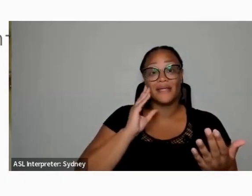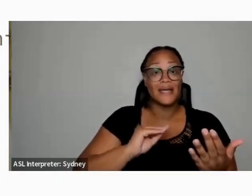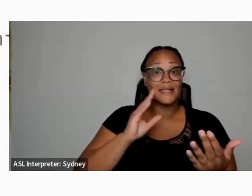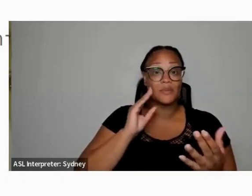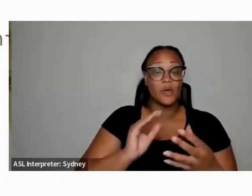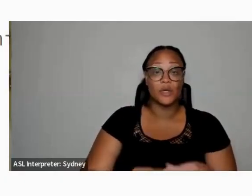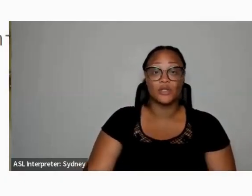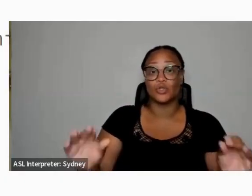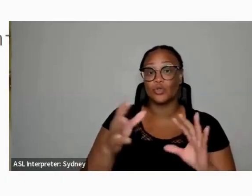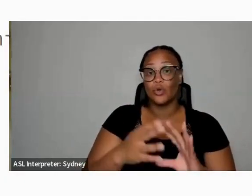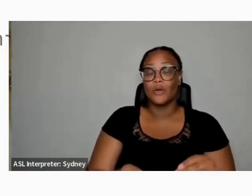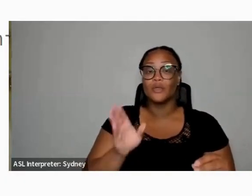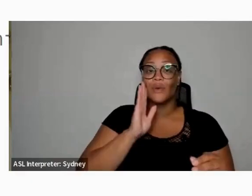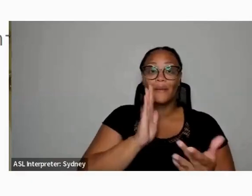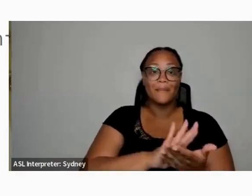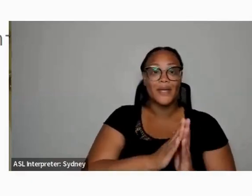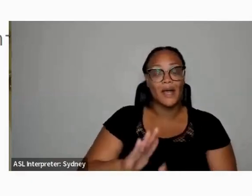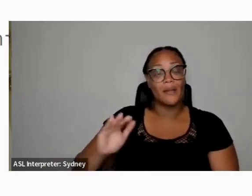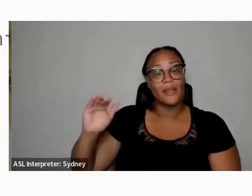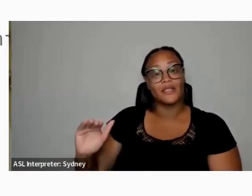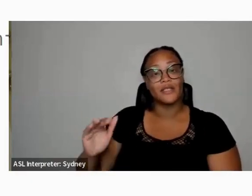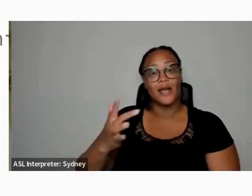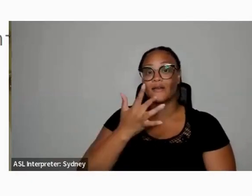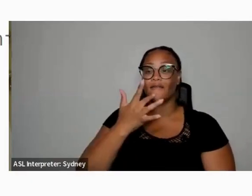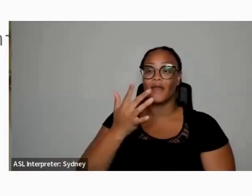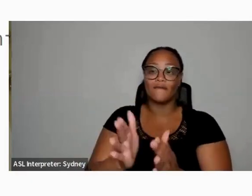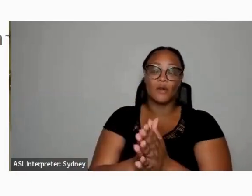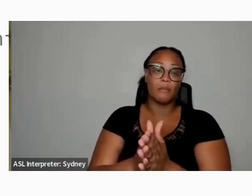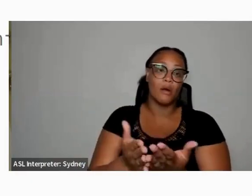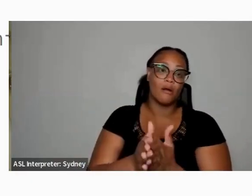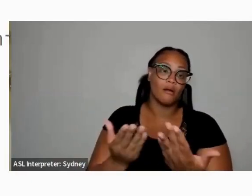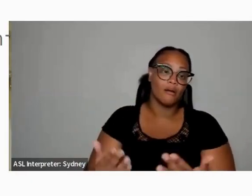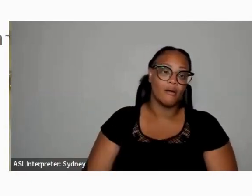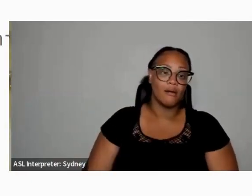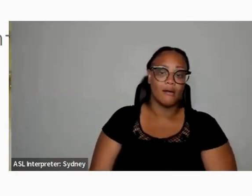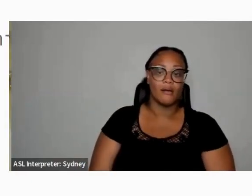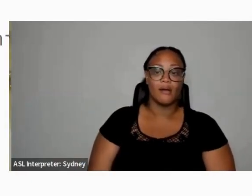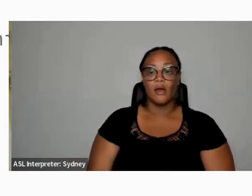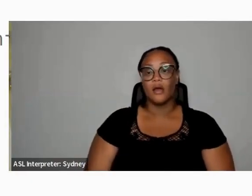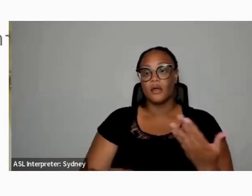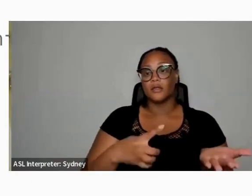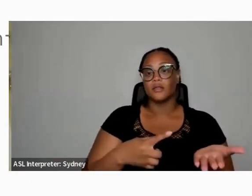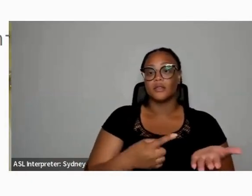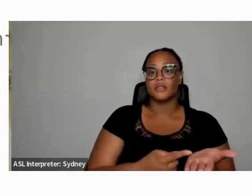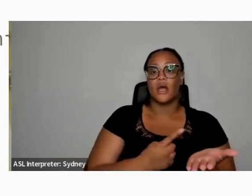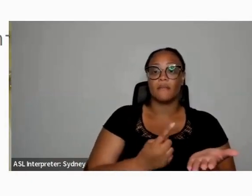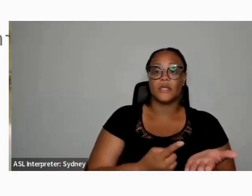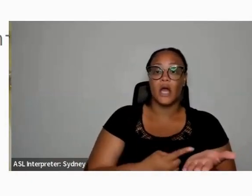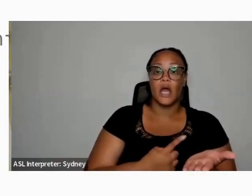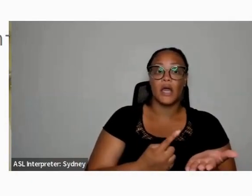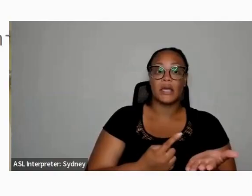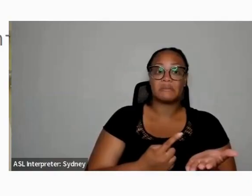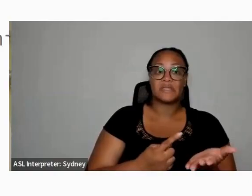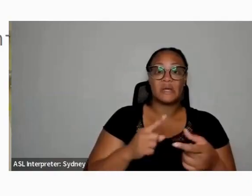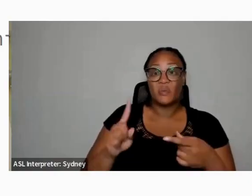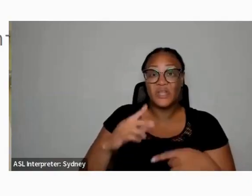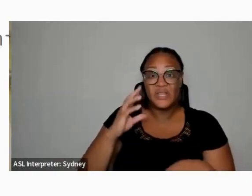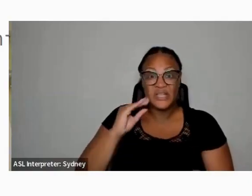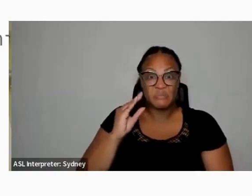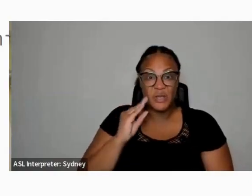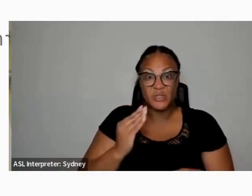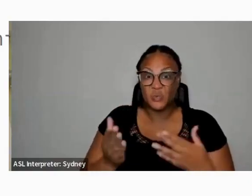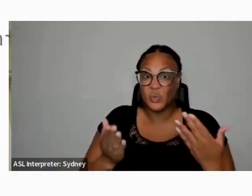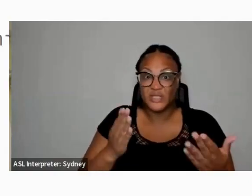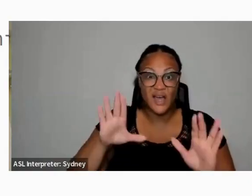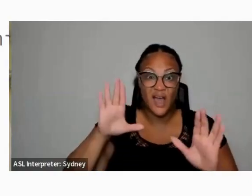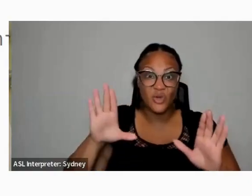books, especially for a really good memory. And I also find sometimes when it was maybe not such a good memory,